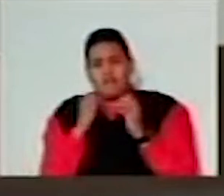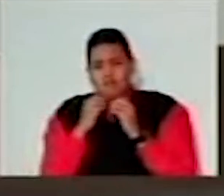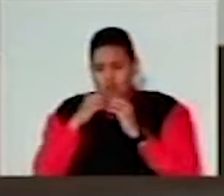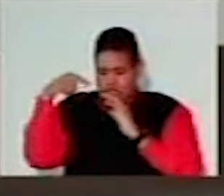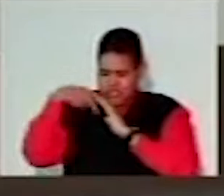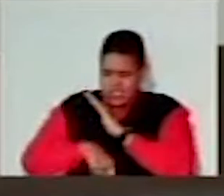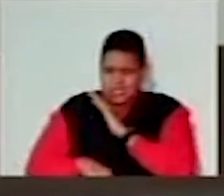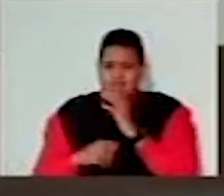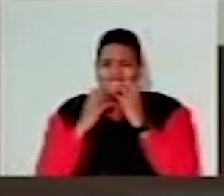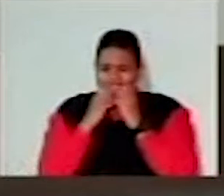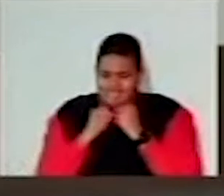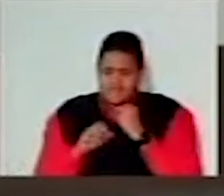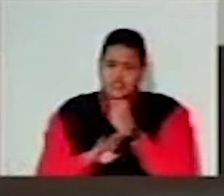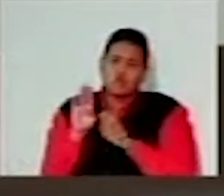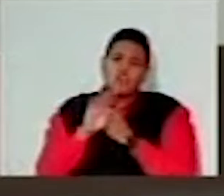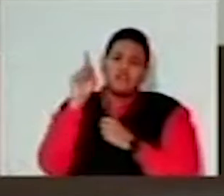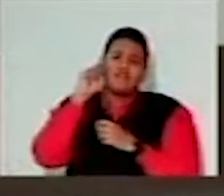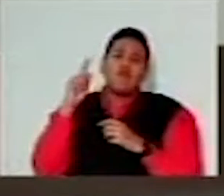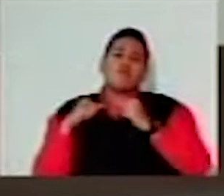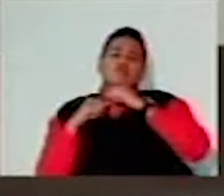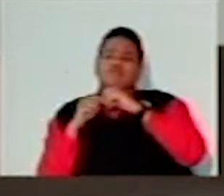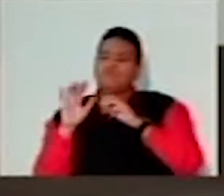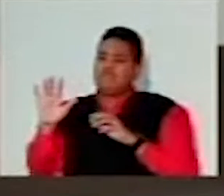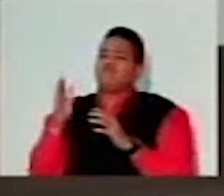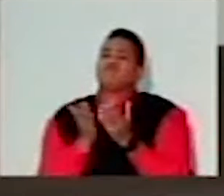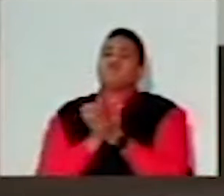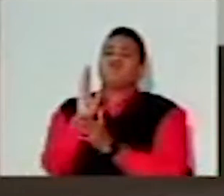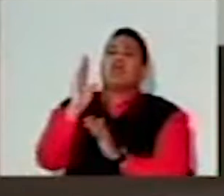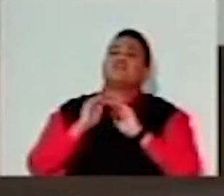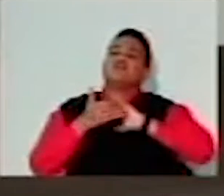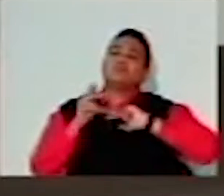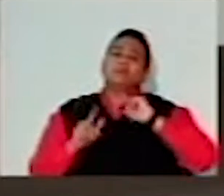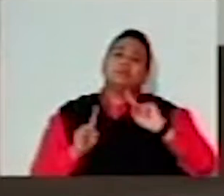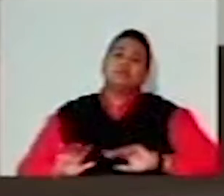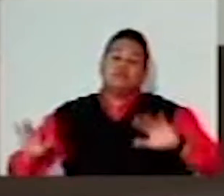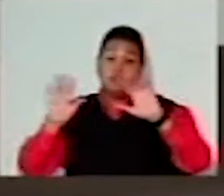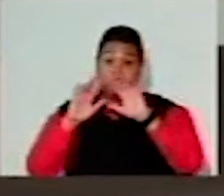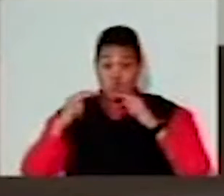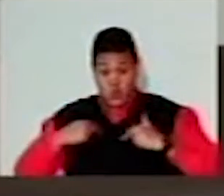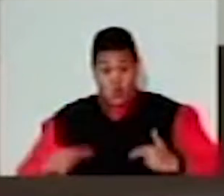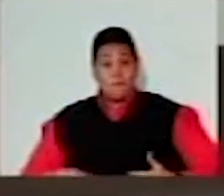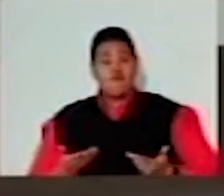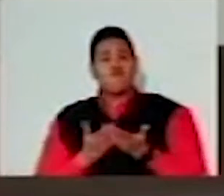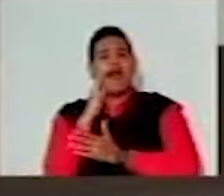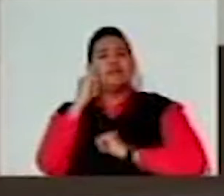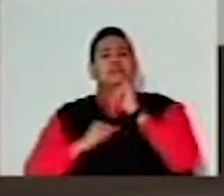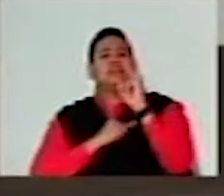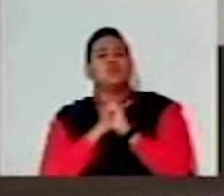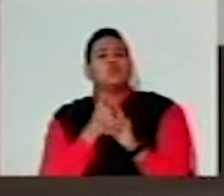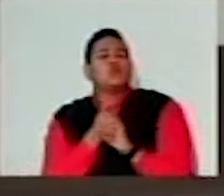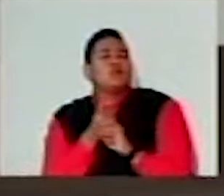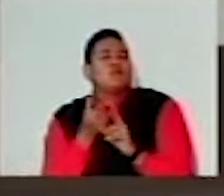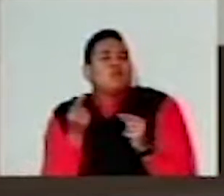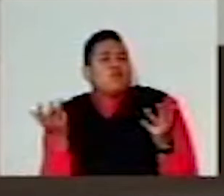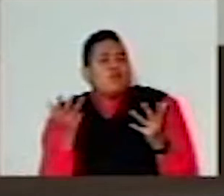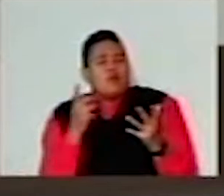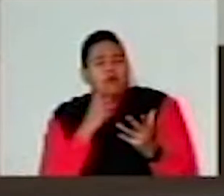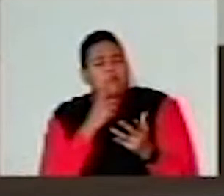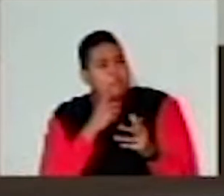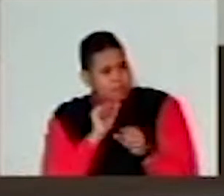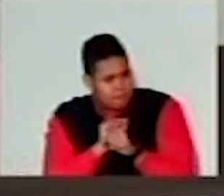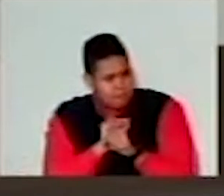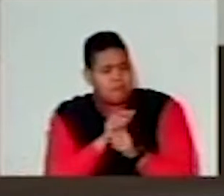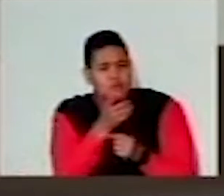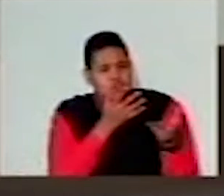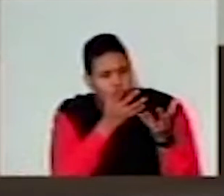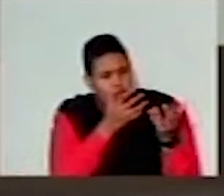comprehensive protection for the fundamental rights of Jamaicans. The Human Rights Institute will serve to ensure